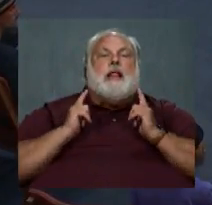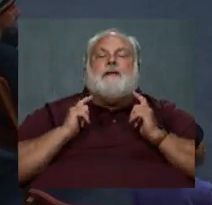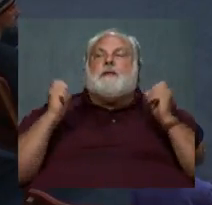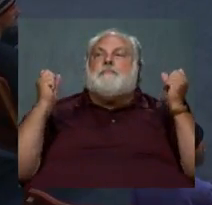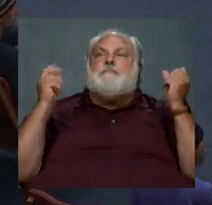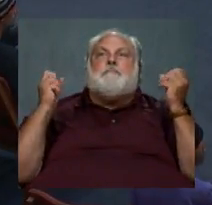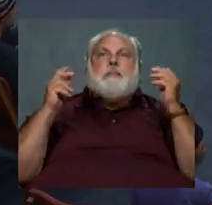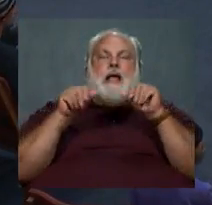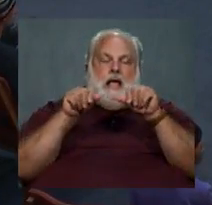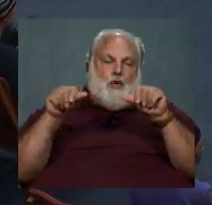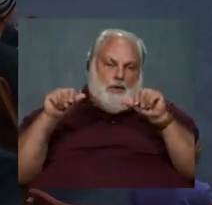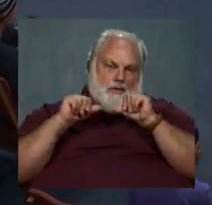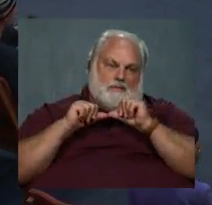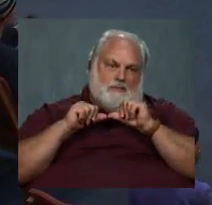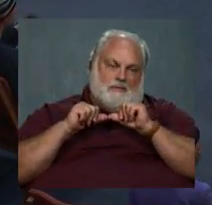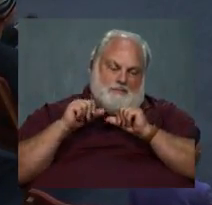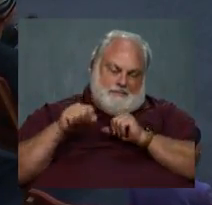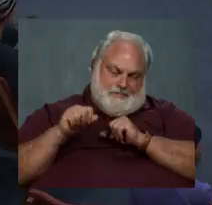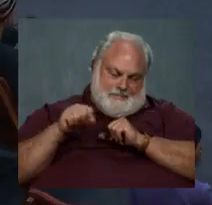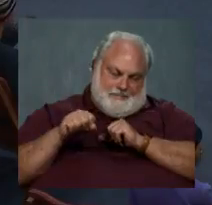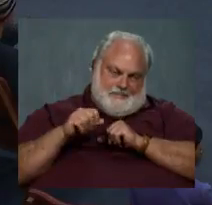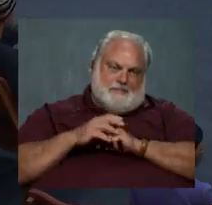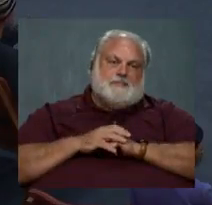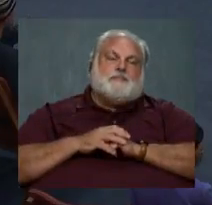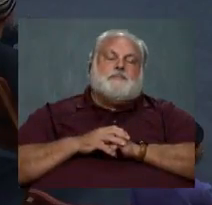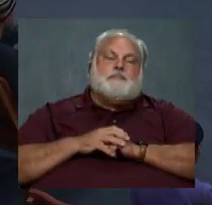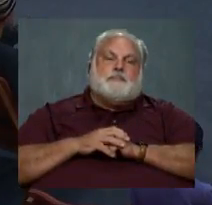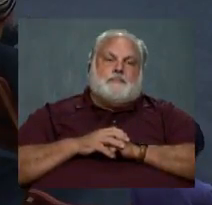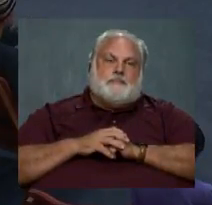multiple areas of our community.